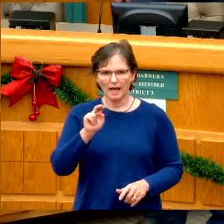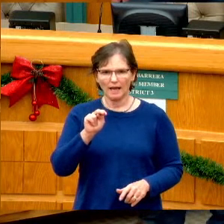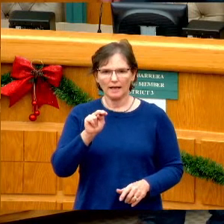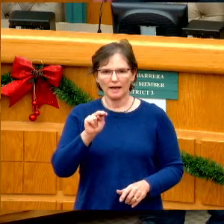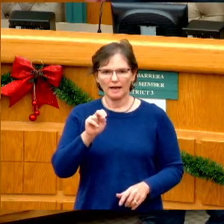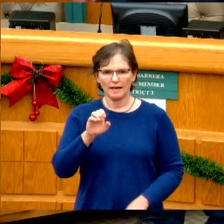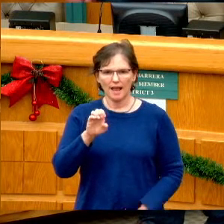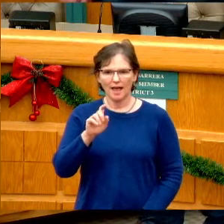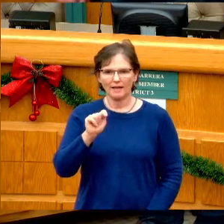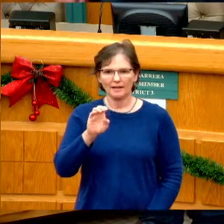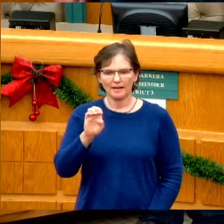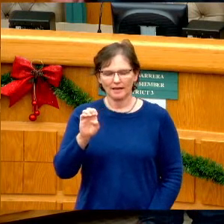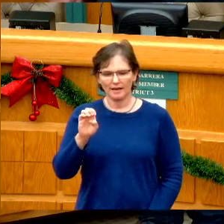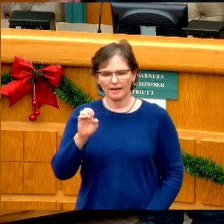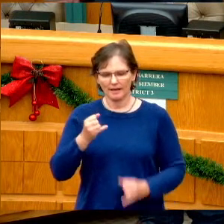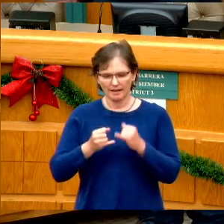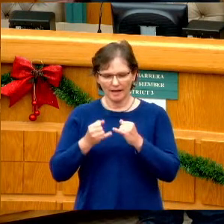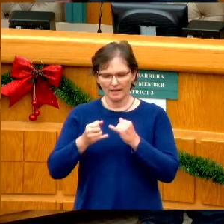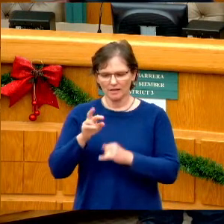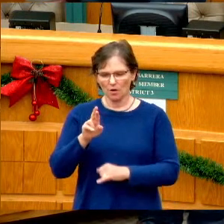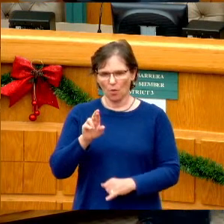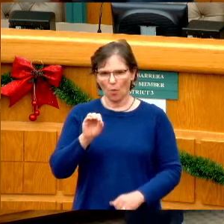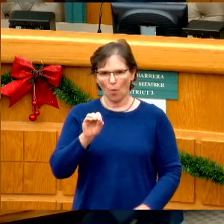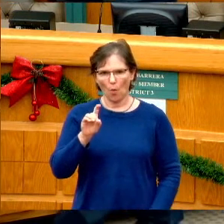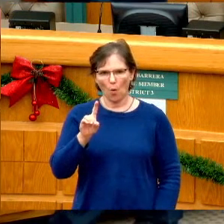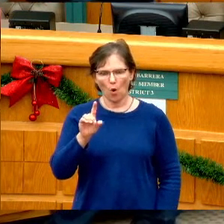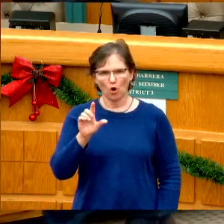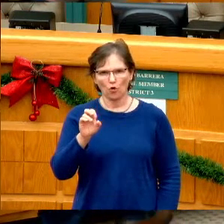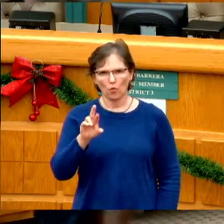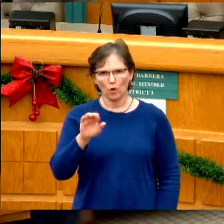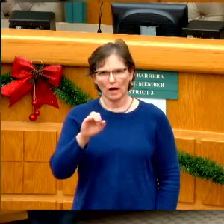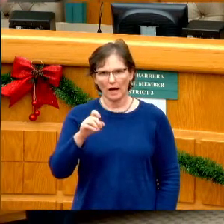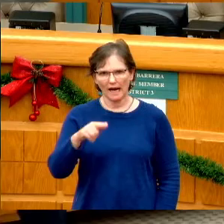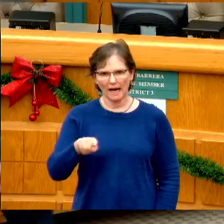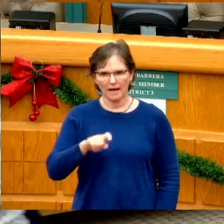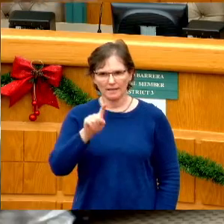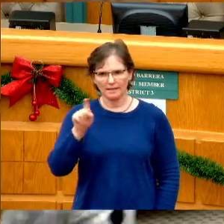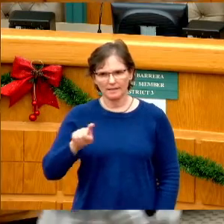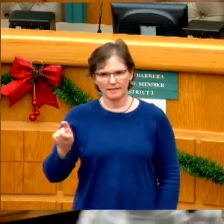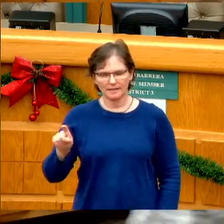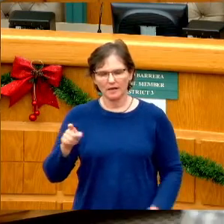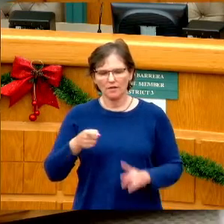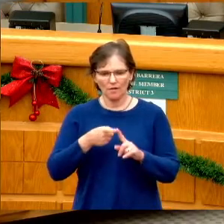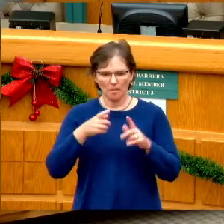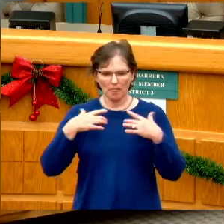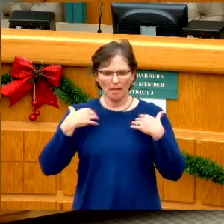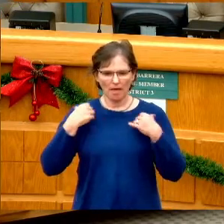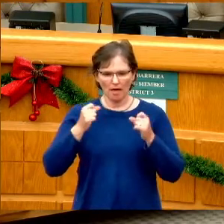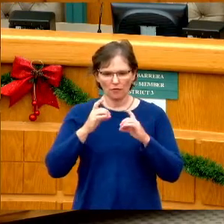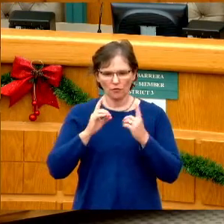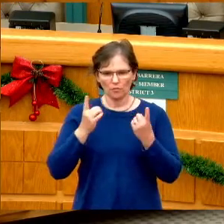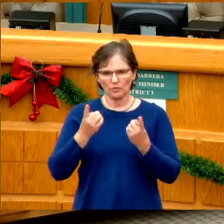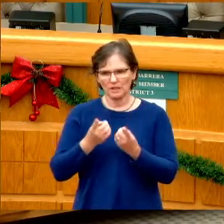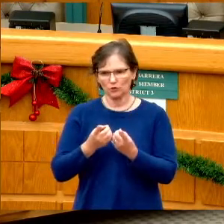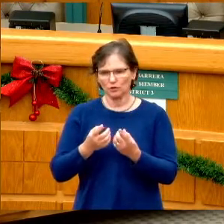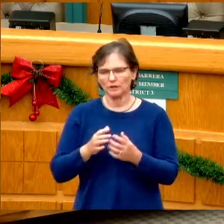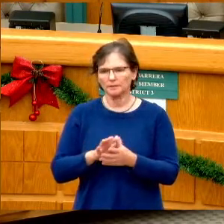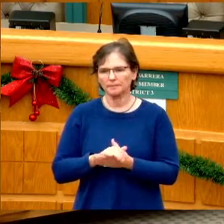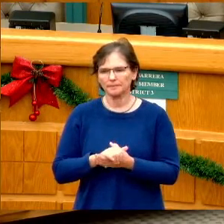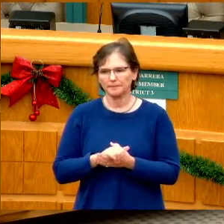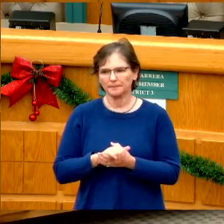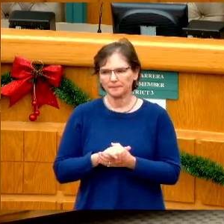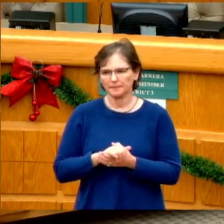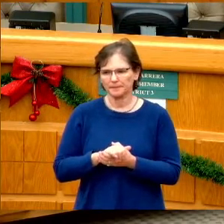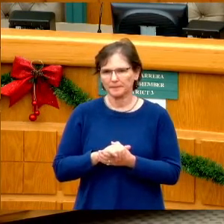reporte de la universidad ya no se va a dar aquí en vivo en la conferencia del martes, sino mediante las redes sociales en Facebook, Twitter, Instagram y